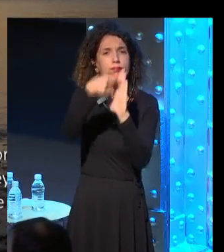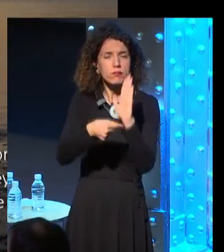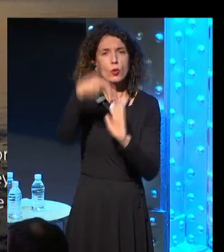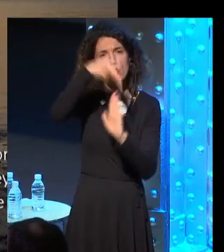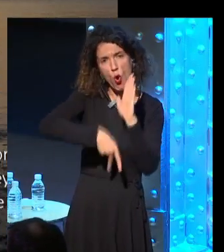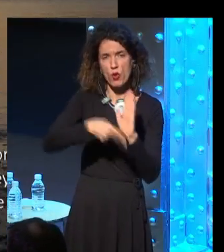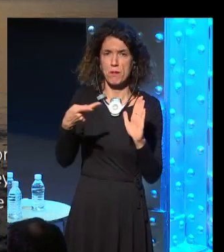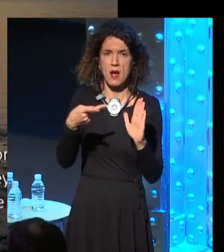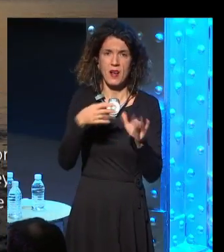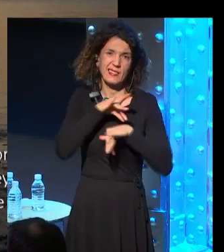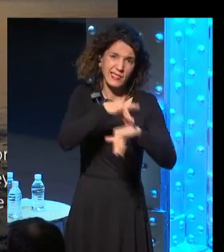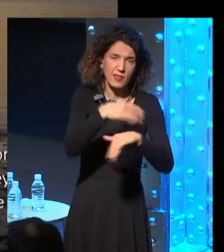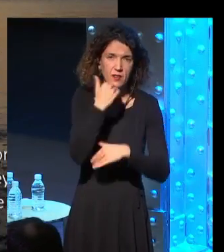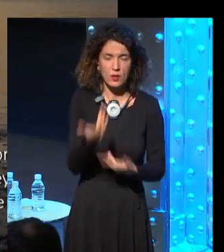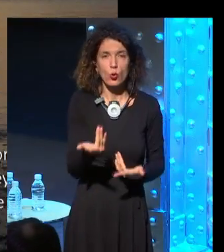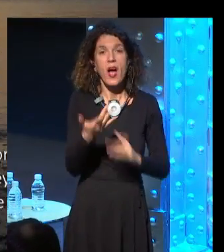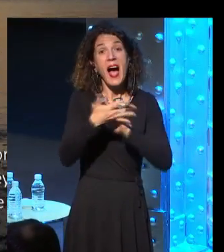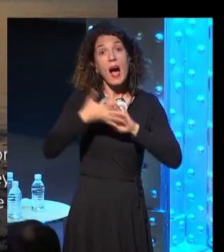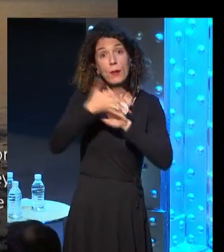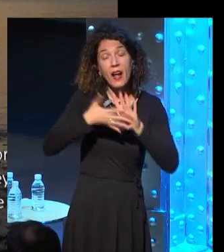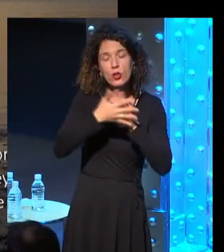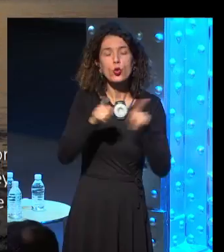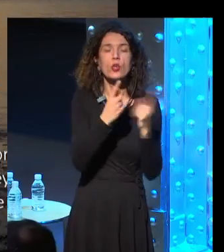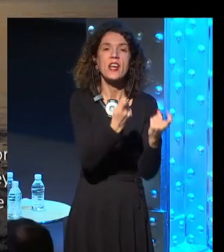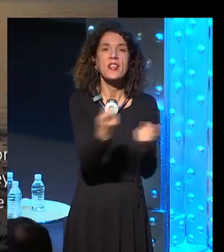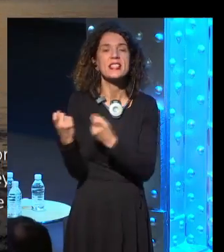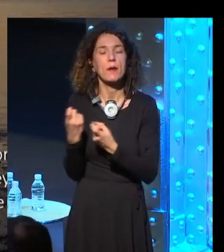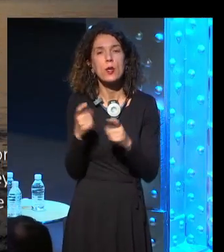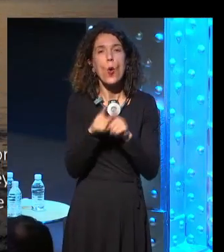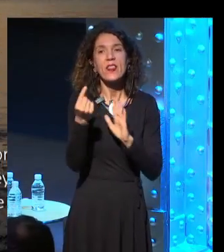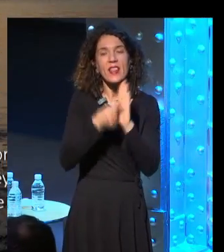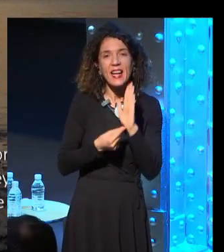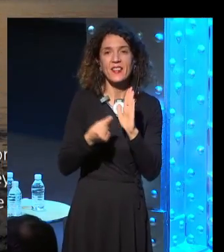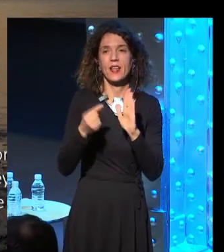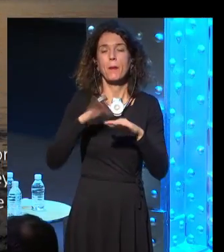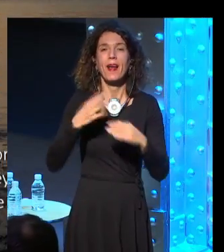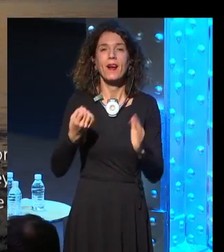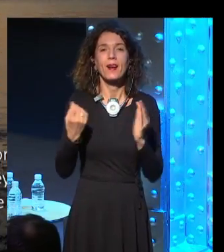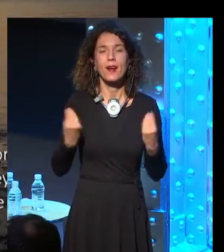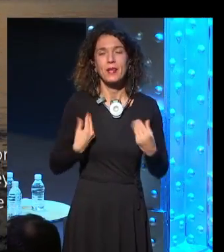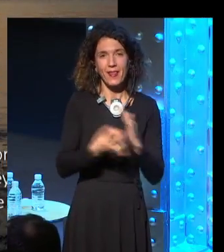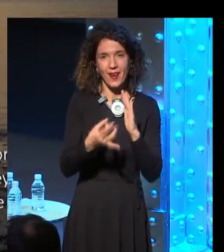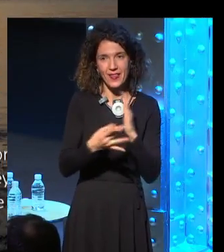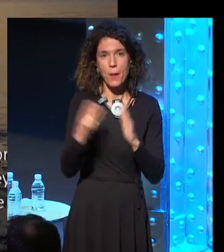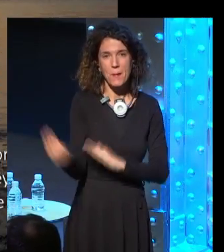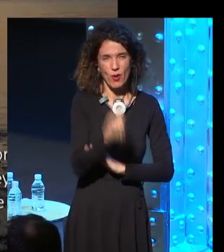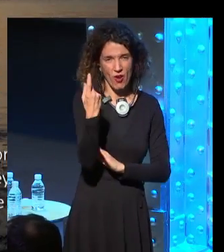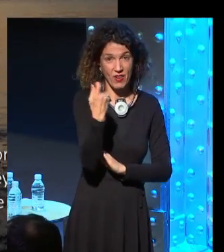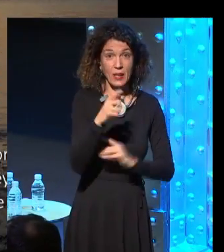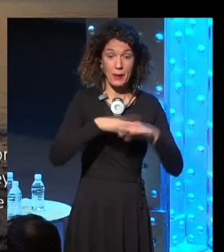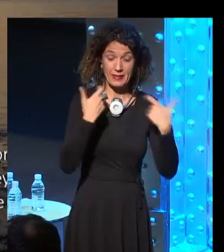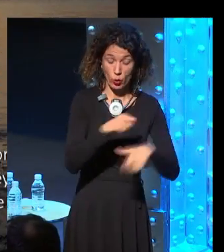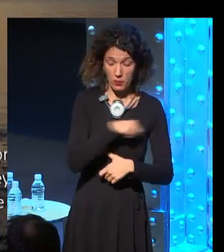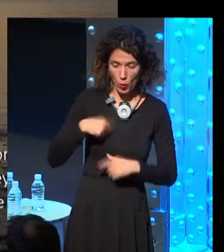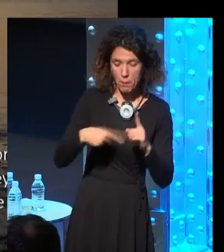sector and the society at large can evaluate measures with regard to how they promote or inhibit quality of life. Regular